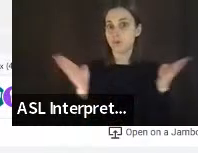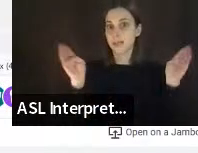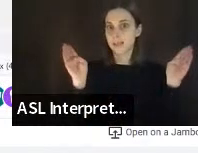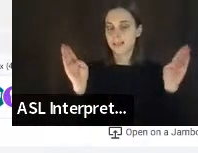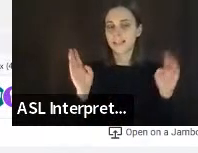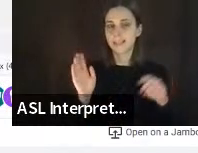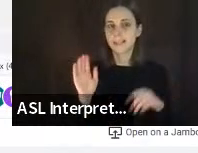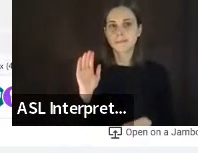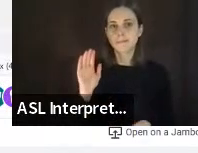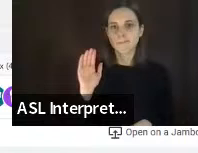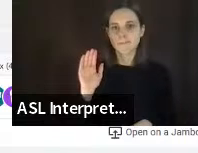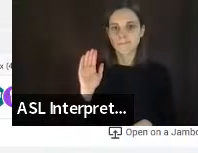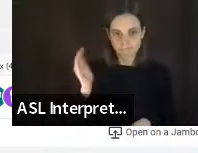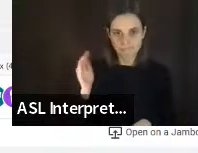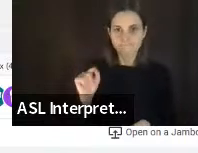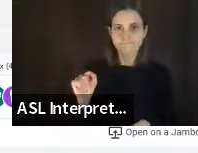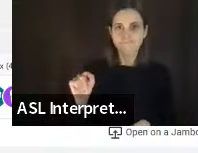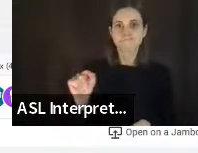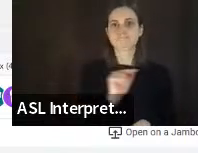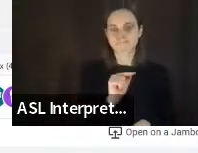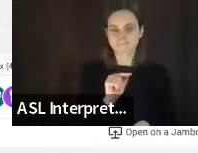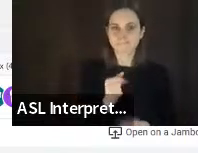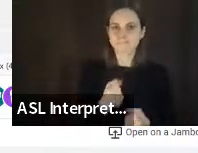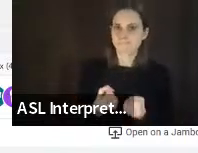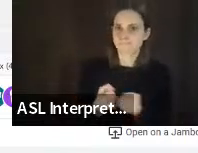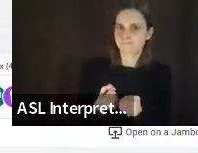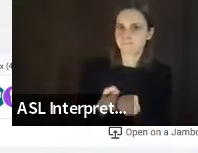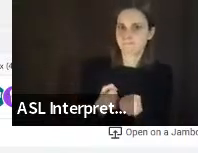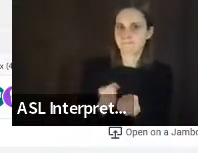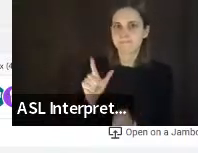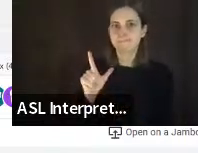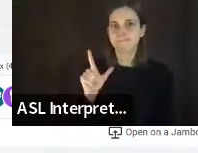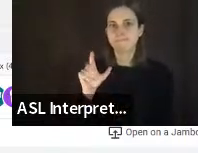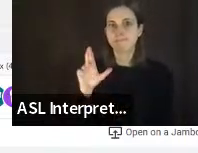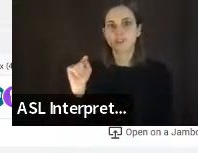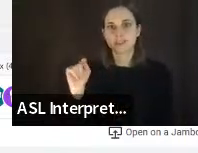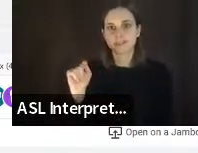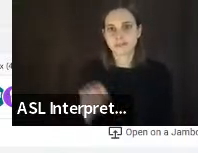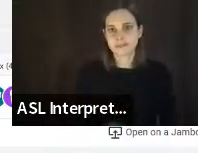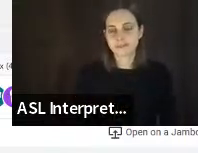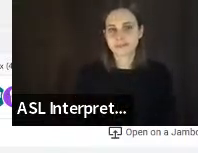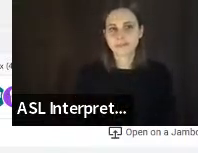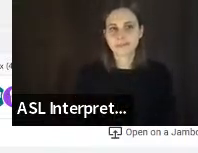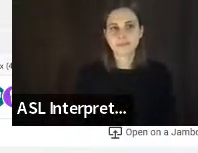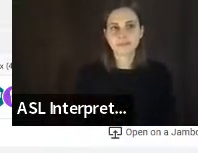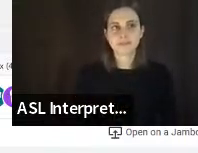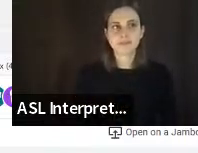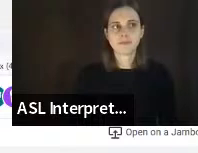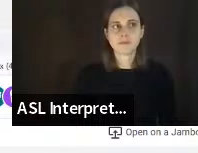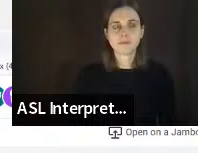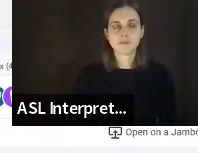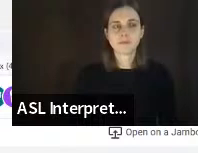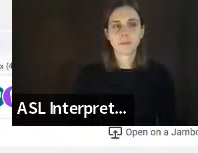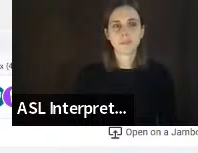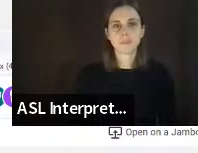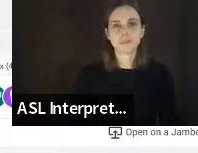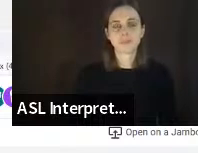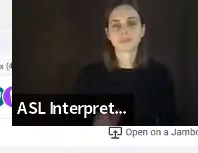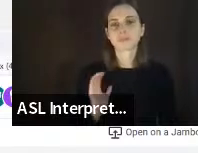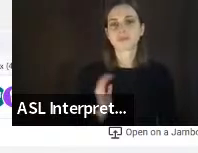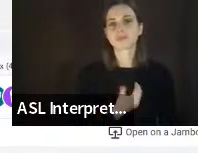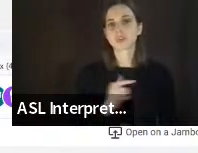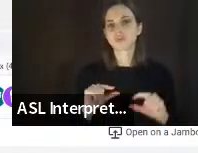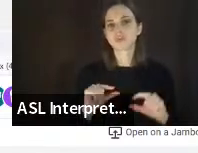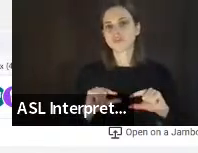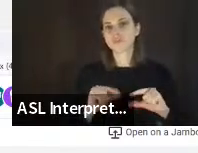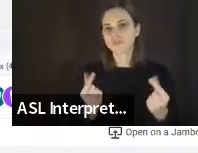overwhelmingly large amount of support for light rail. We also showed some enthusiasm for